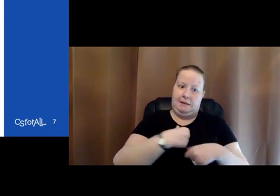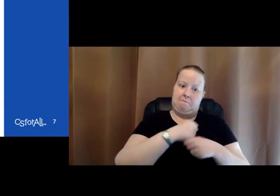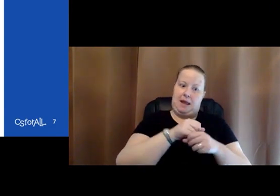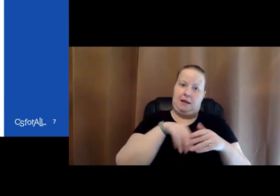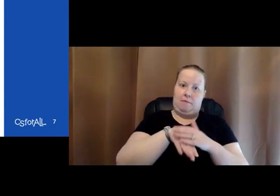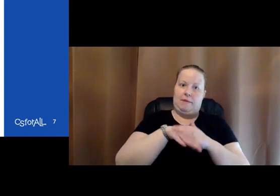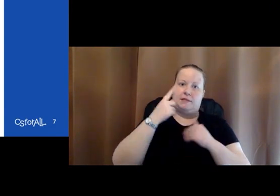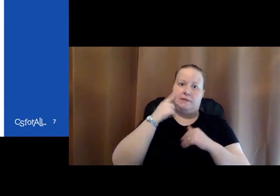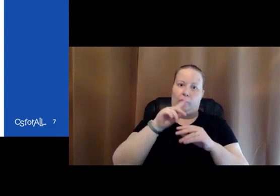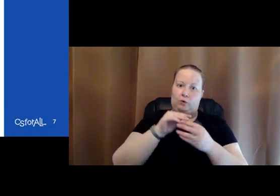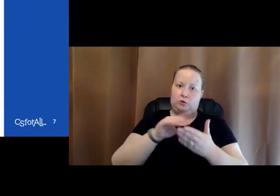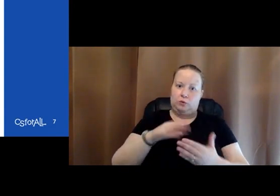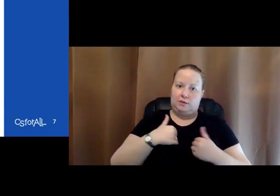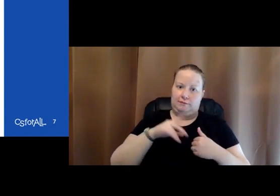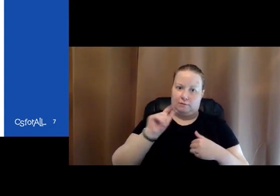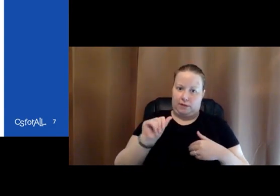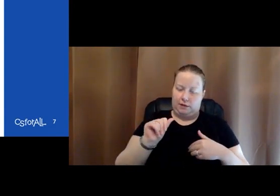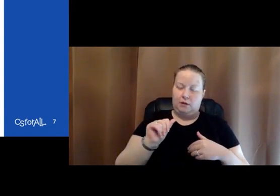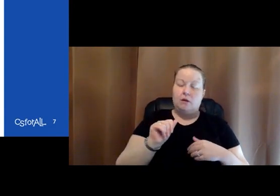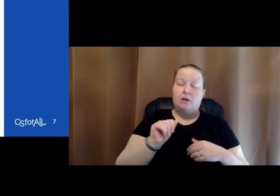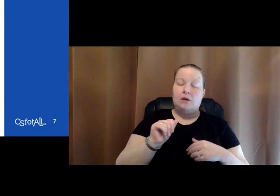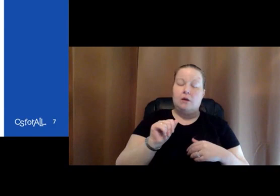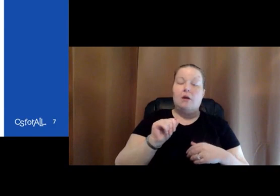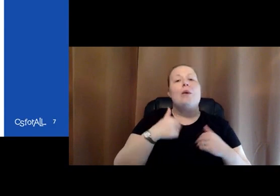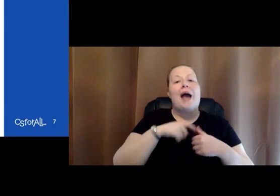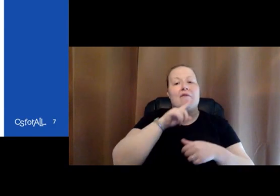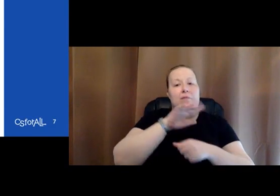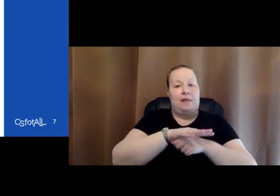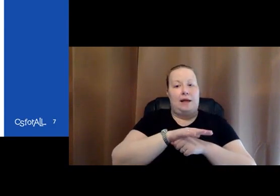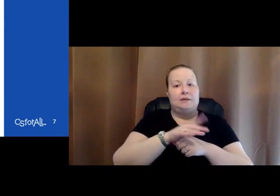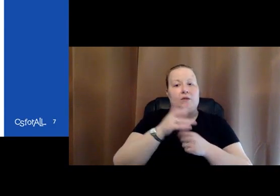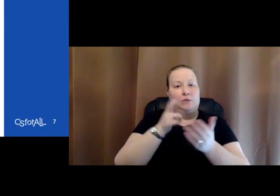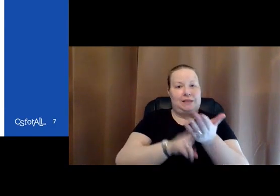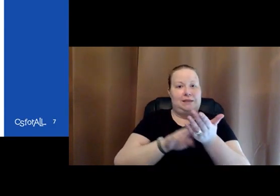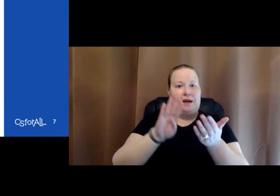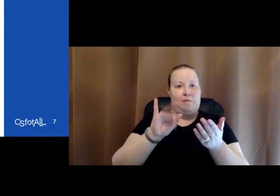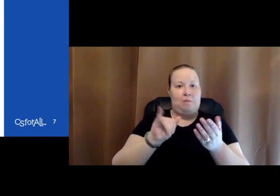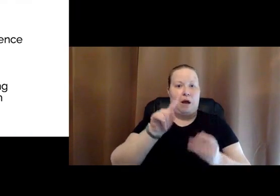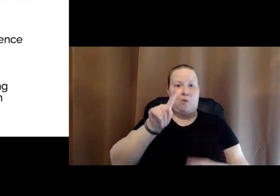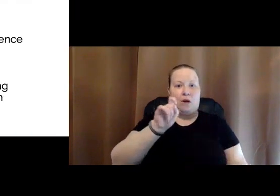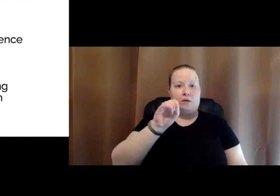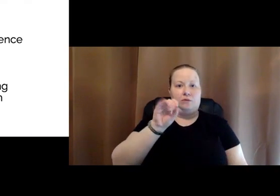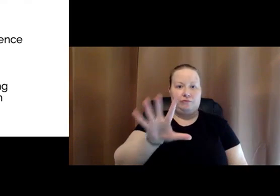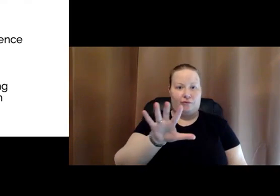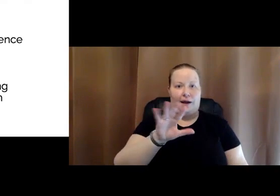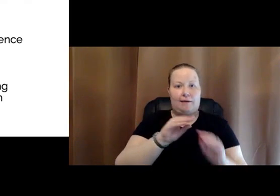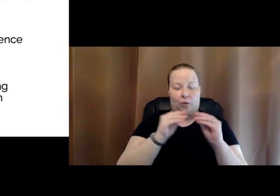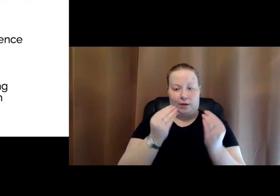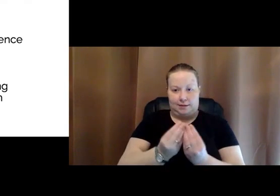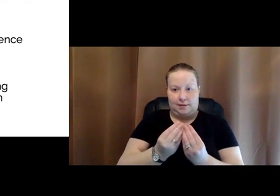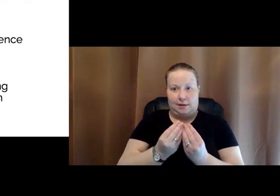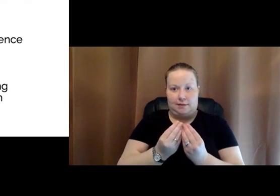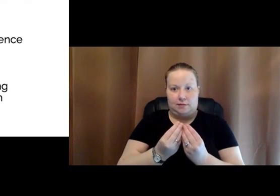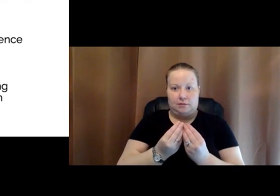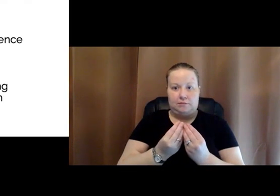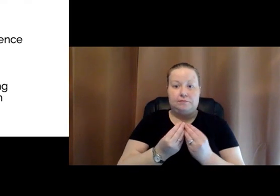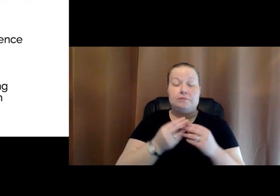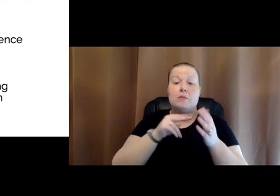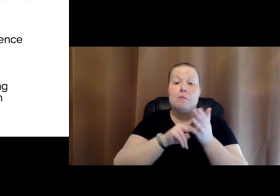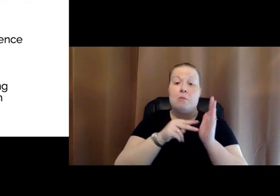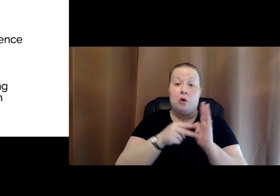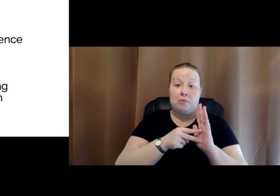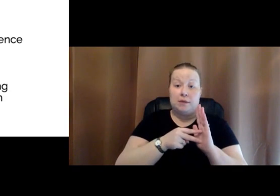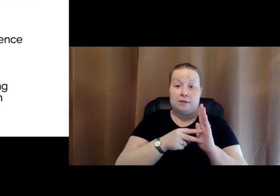disabilities? So we have this pledge, and it was signed by actually 105 organizations. So the purpose of the pledge